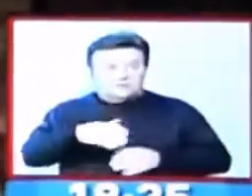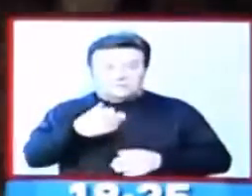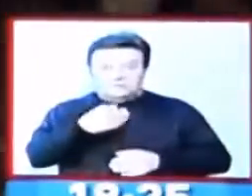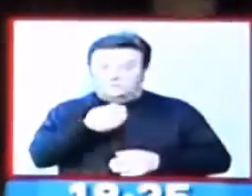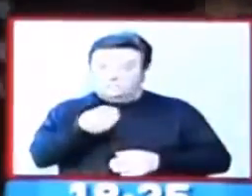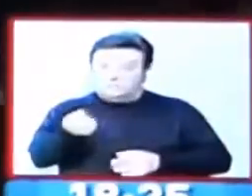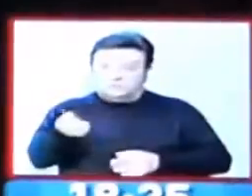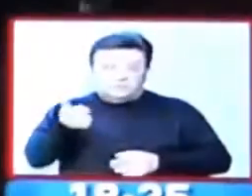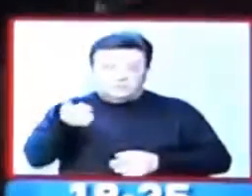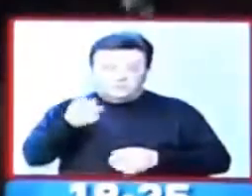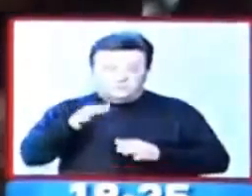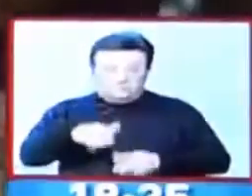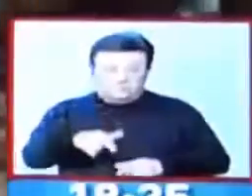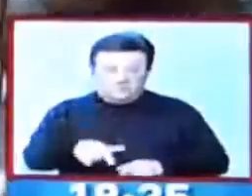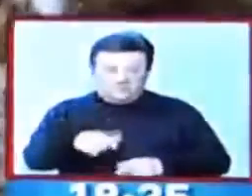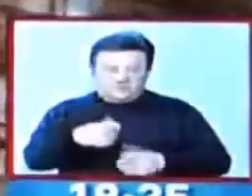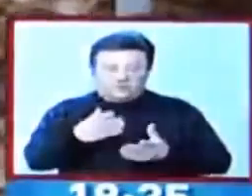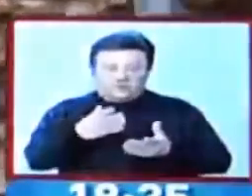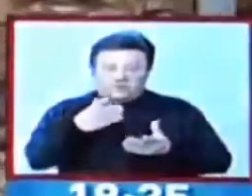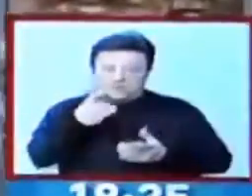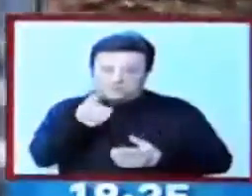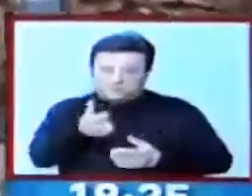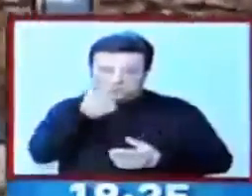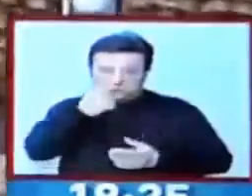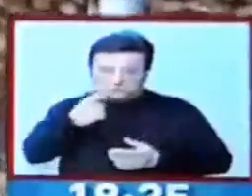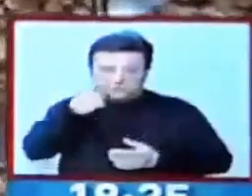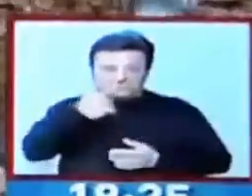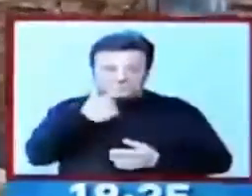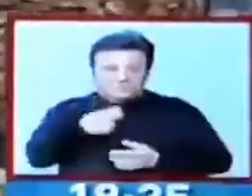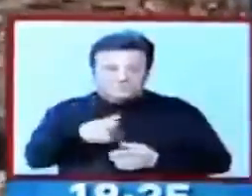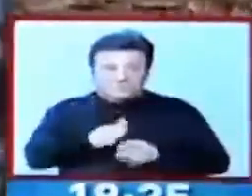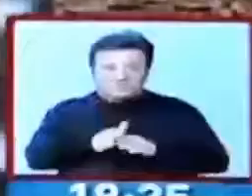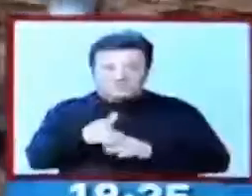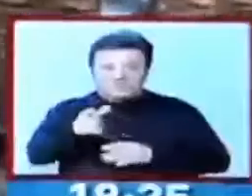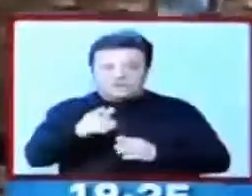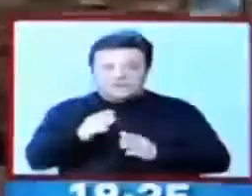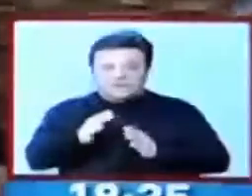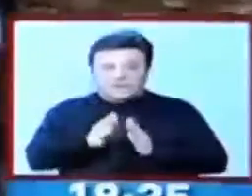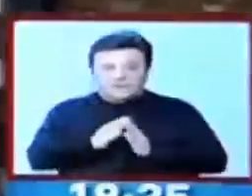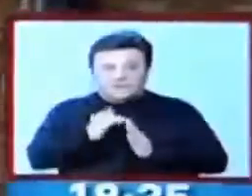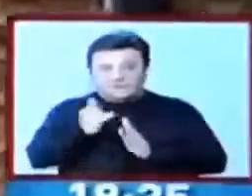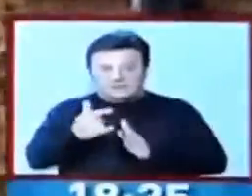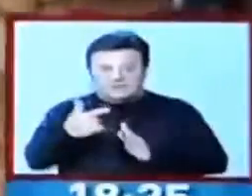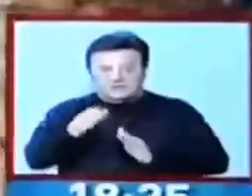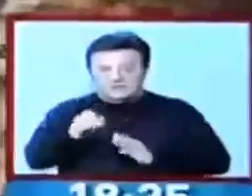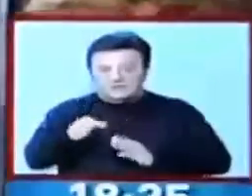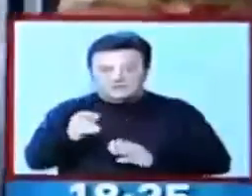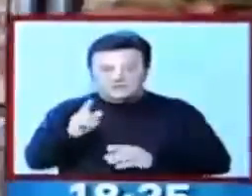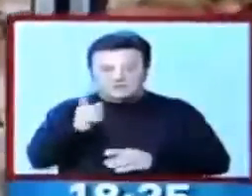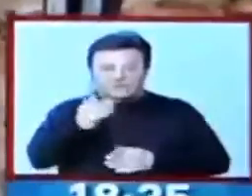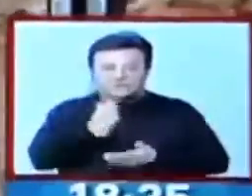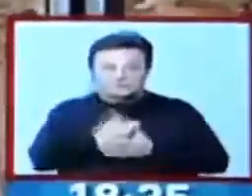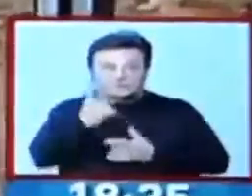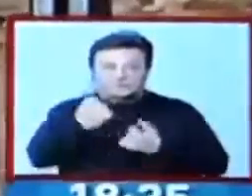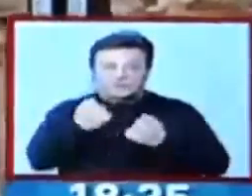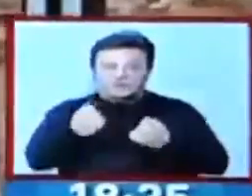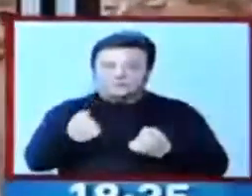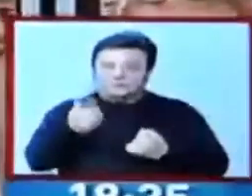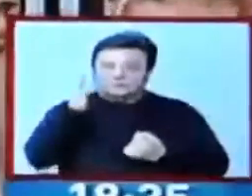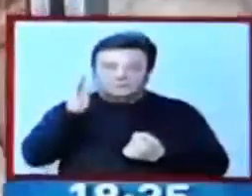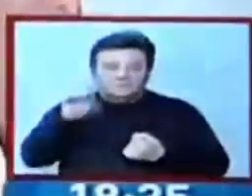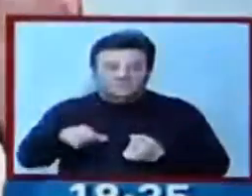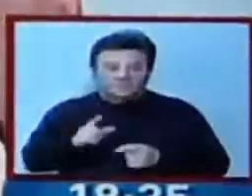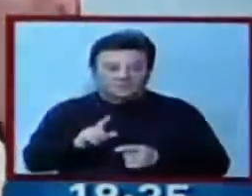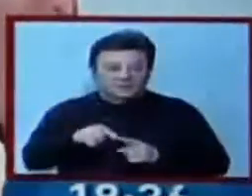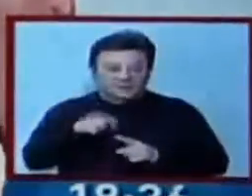param. Not many people realize at the side of the church is a bone chapel. It's not just a little village that you drive for. Some people think